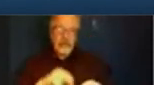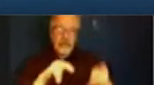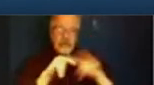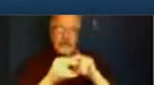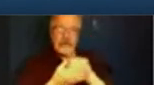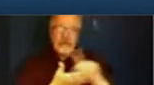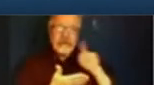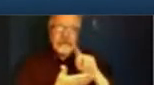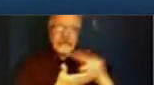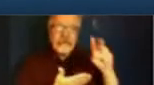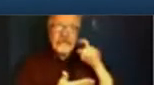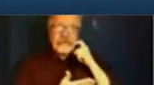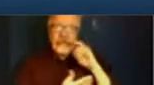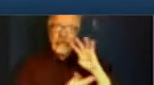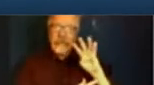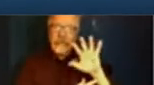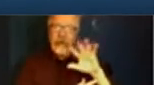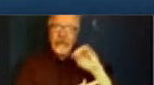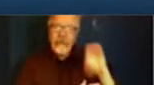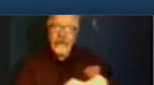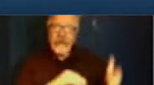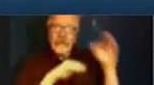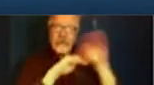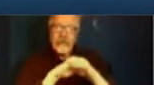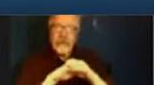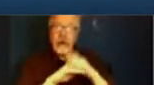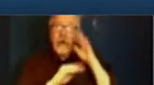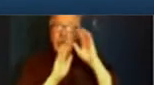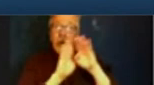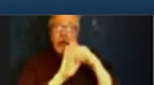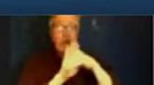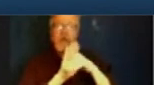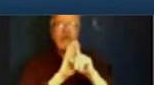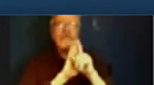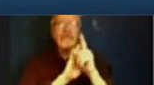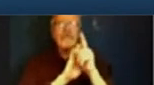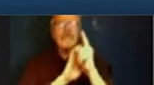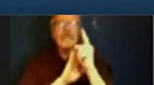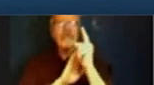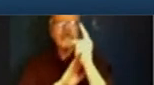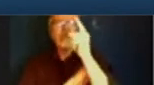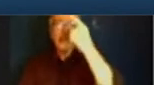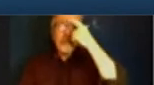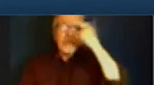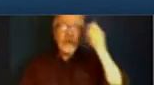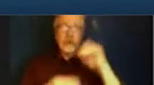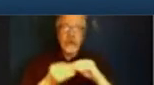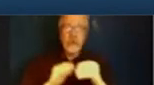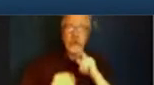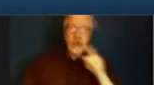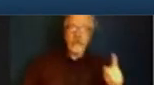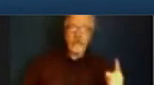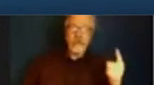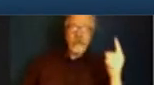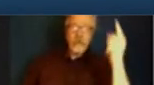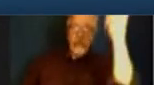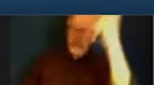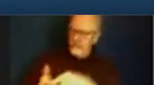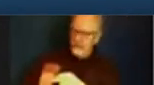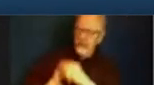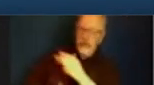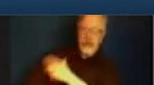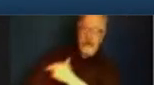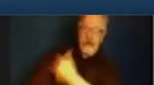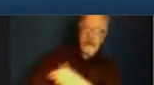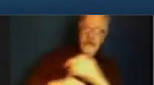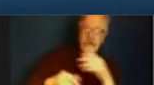going to continue for some period of time, given the exponential rise of this. That's almost inevitable. We want to tamp it down as much as